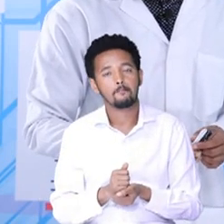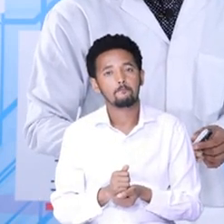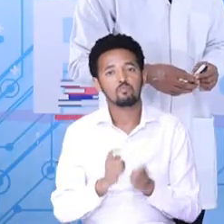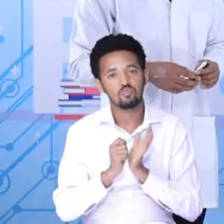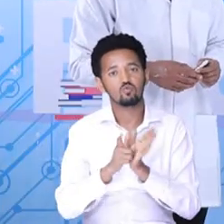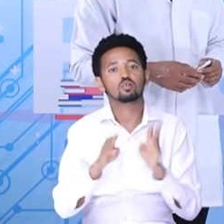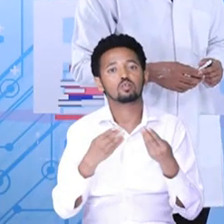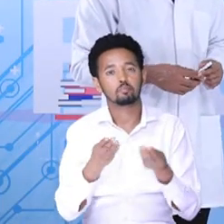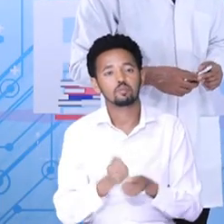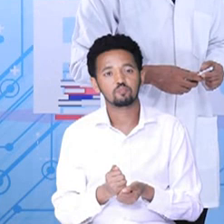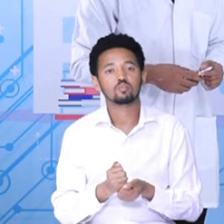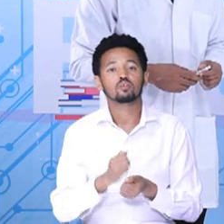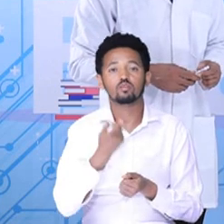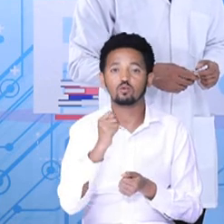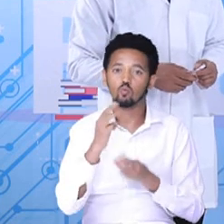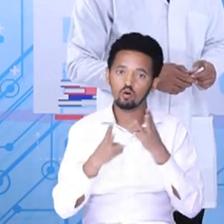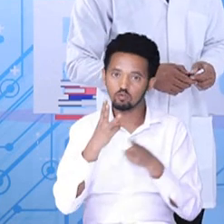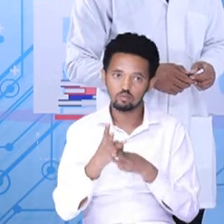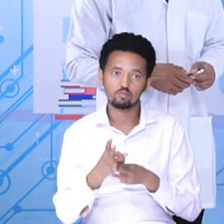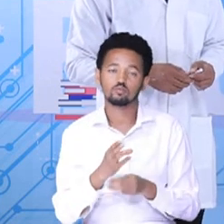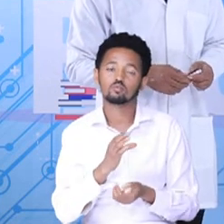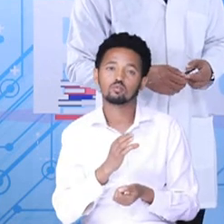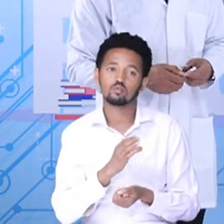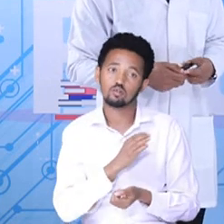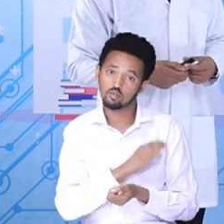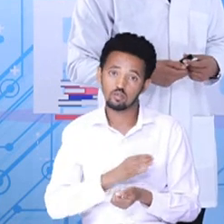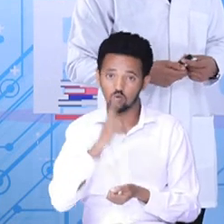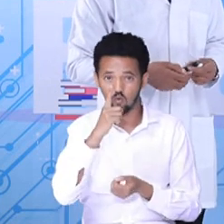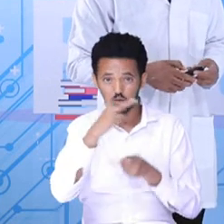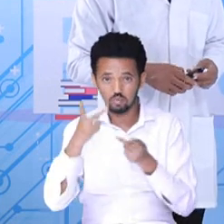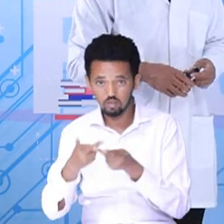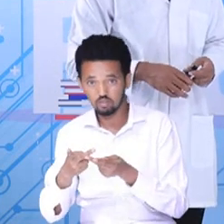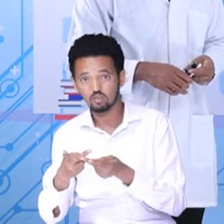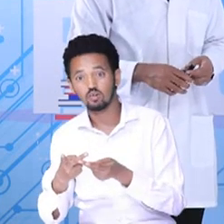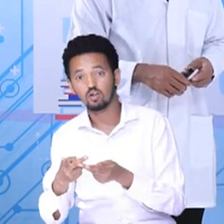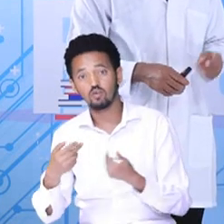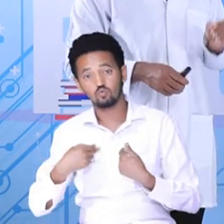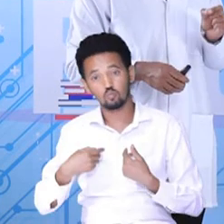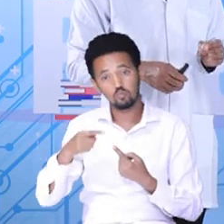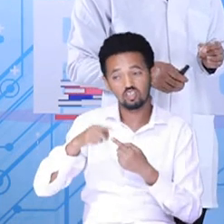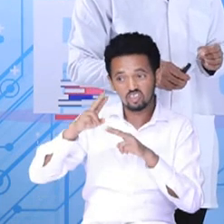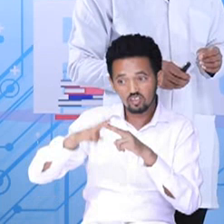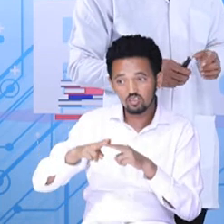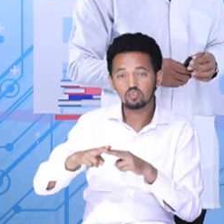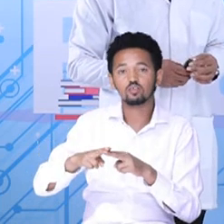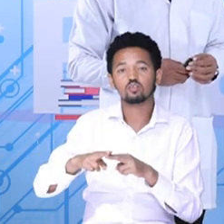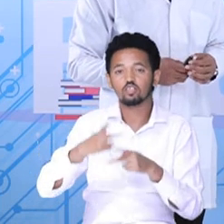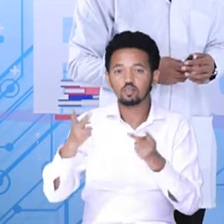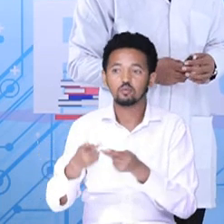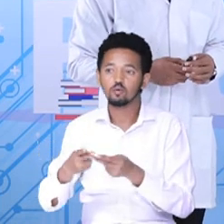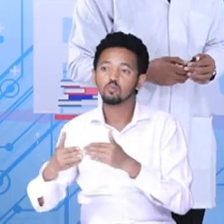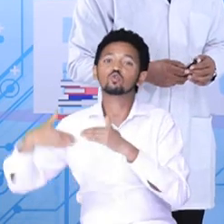For example, in the world criteria, one place has to be settled with more than